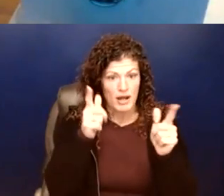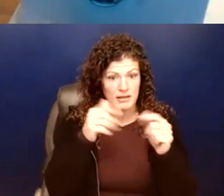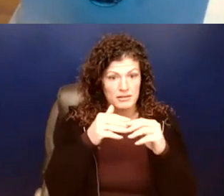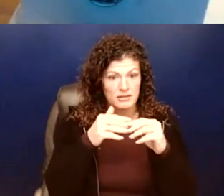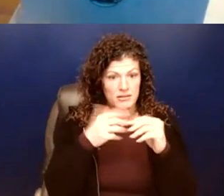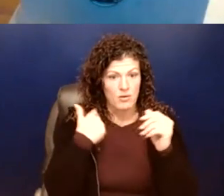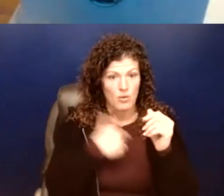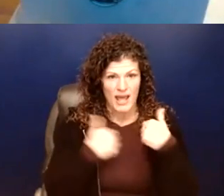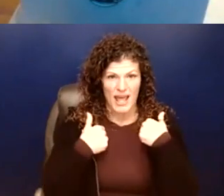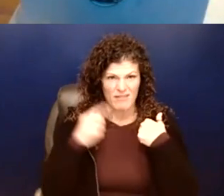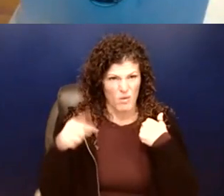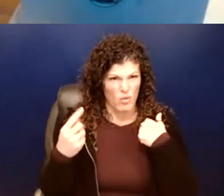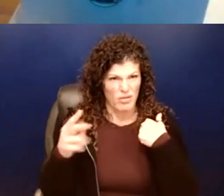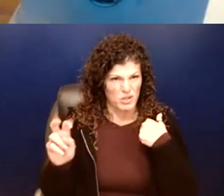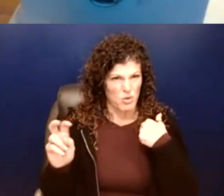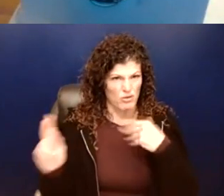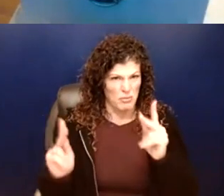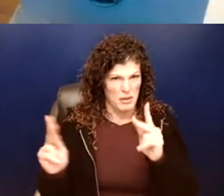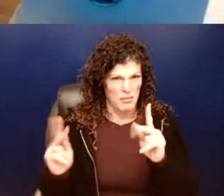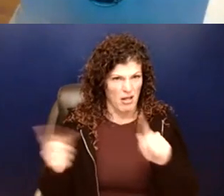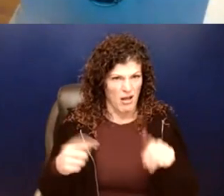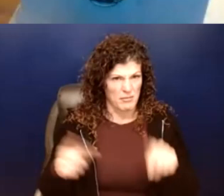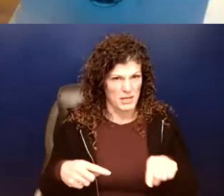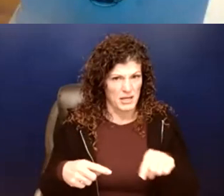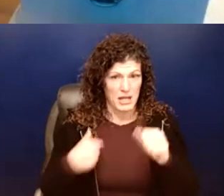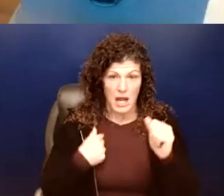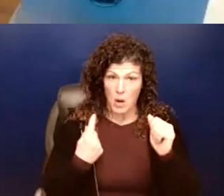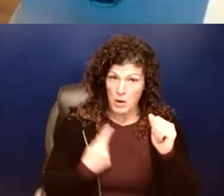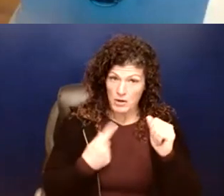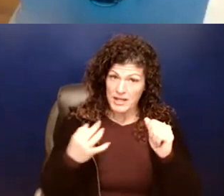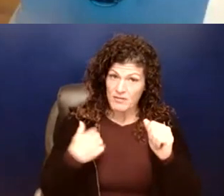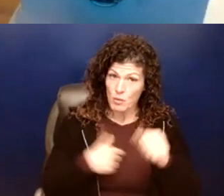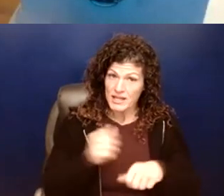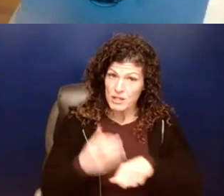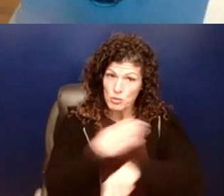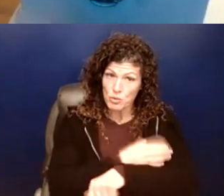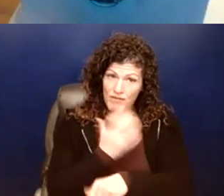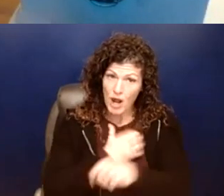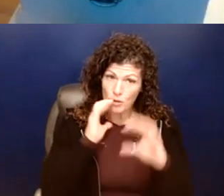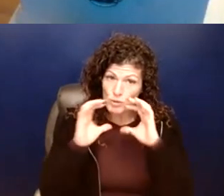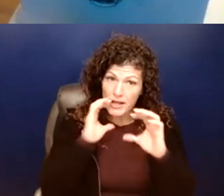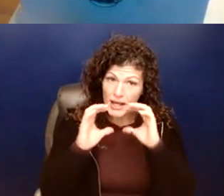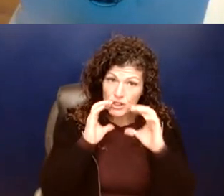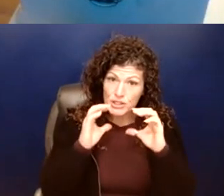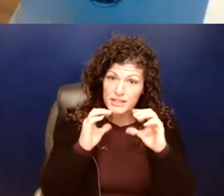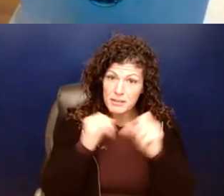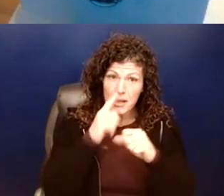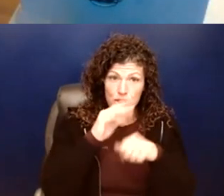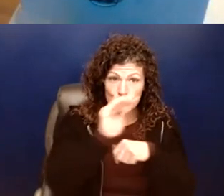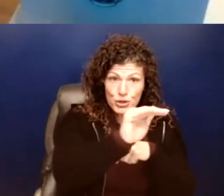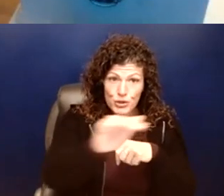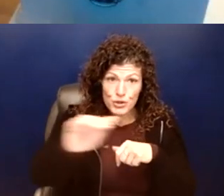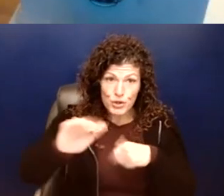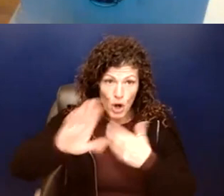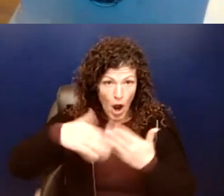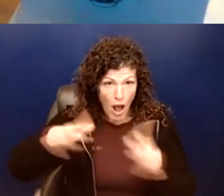only 200 attendees. And I wonder if it's just a matter of us improving our communication skills and ensuring that everyone is well aware